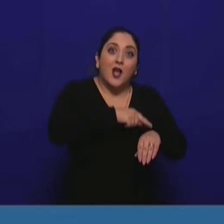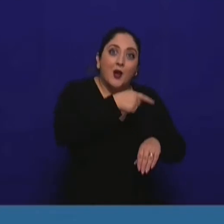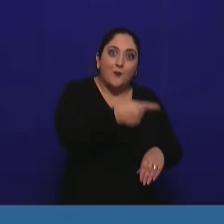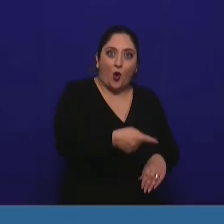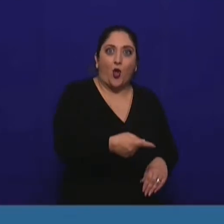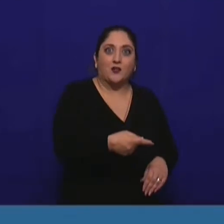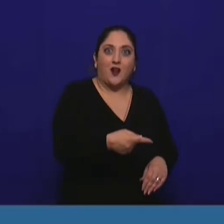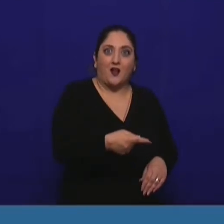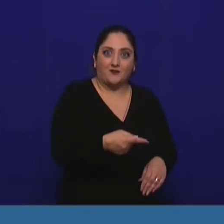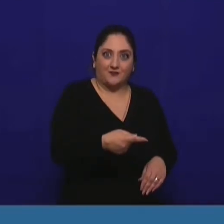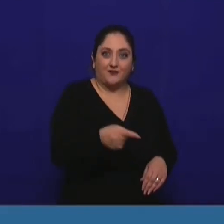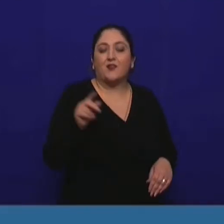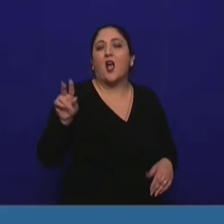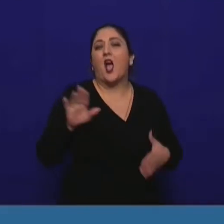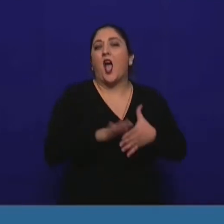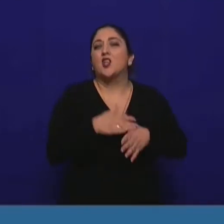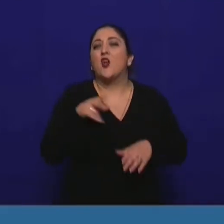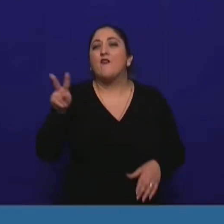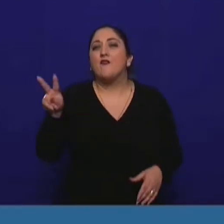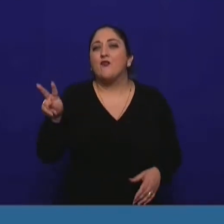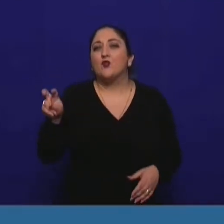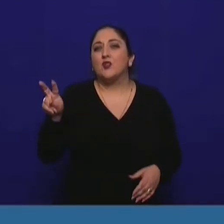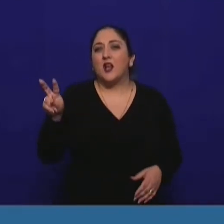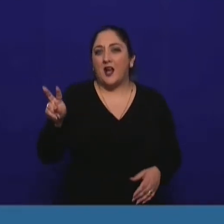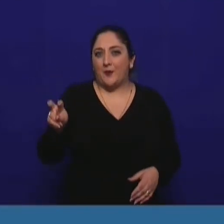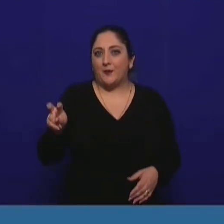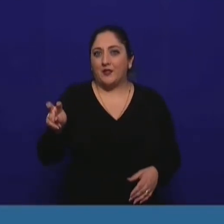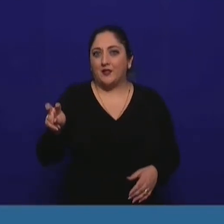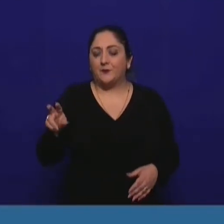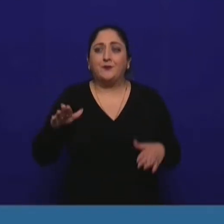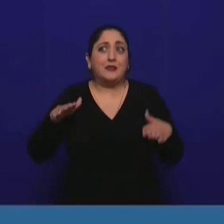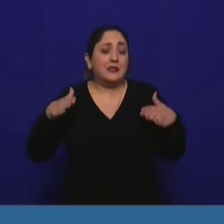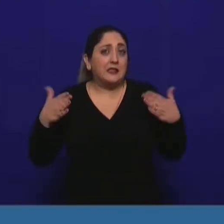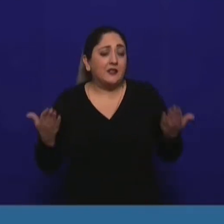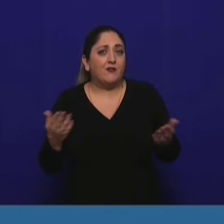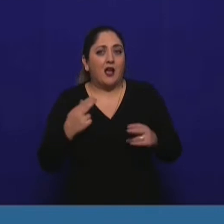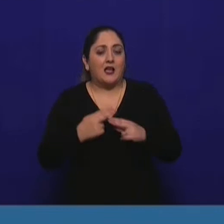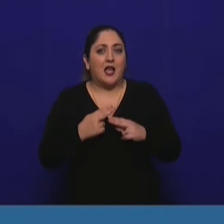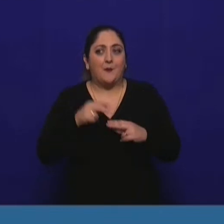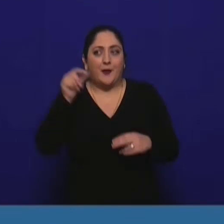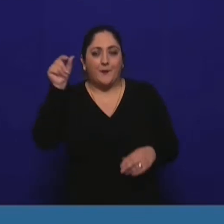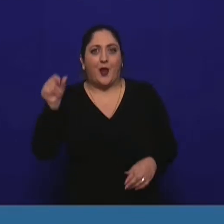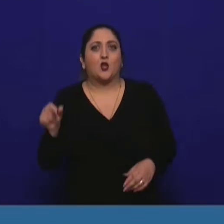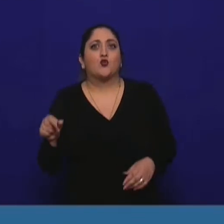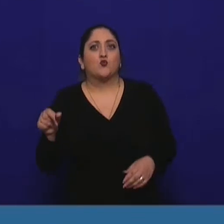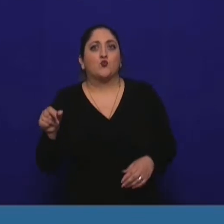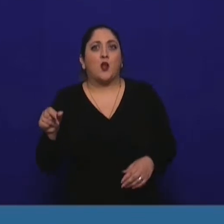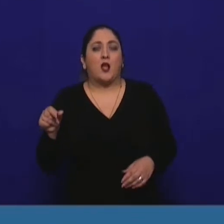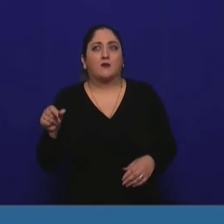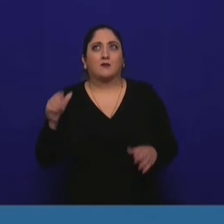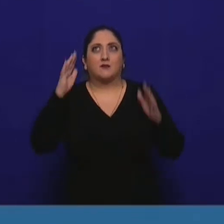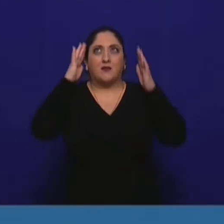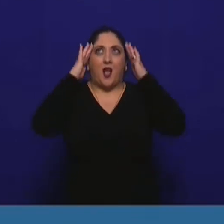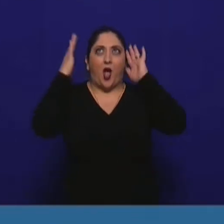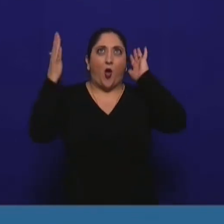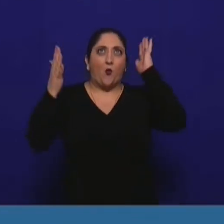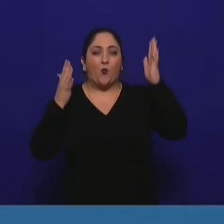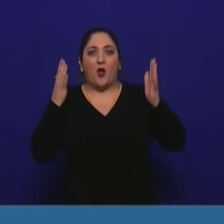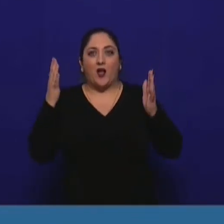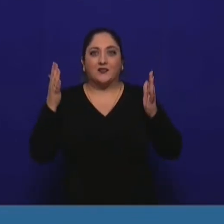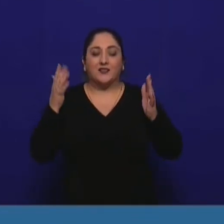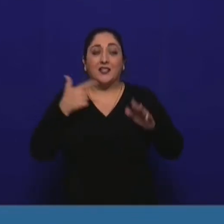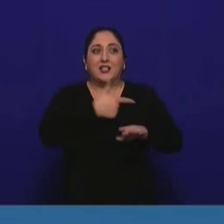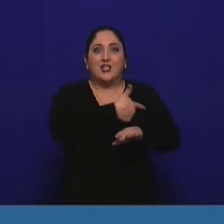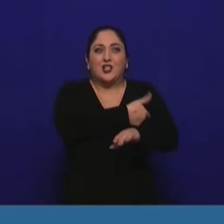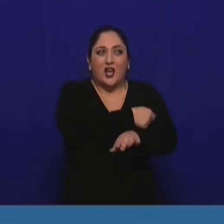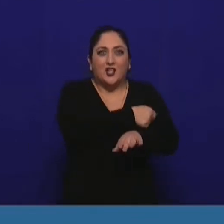żewġ mistoqsijiet minn dan il-każ. X'qed jiġri f'każijiet hekk, ġifieri meta persuna jirċievi invit u mbagħad jgħidu li jrid imur jitlaqam